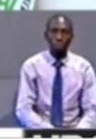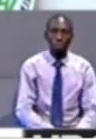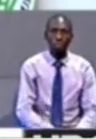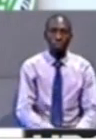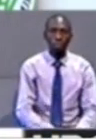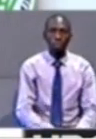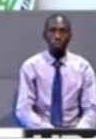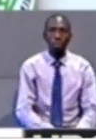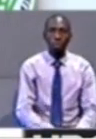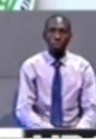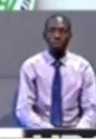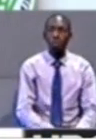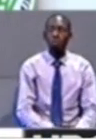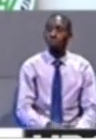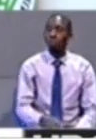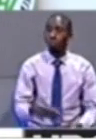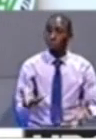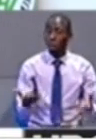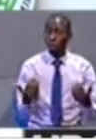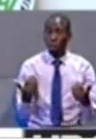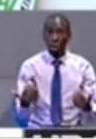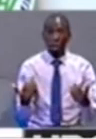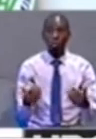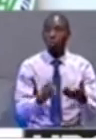have been claiming that they will stop the swearing-in